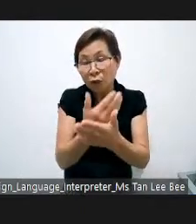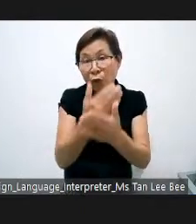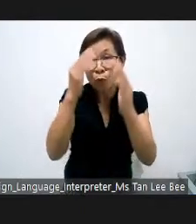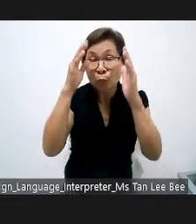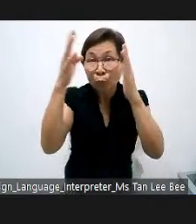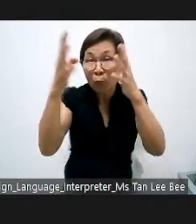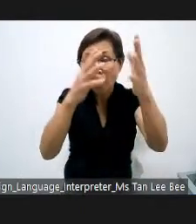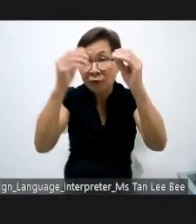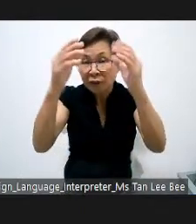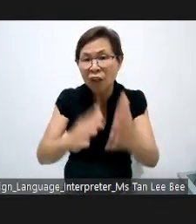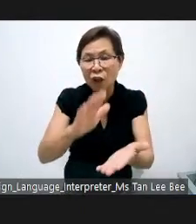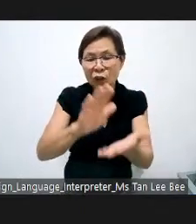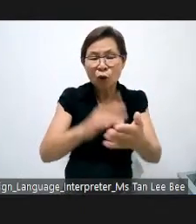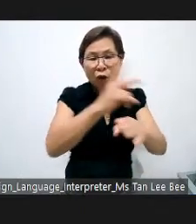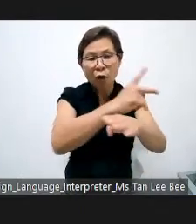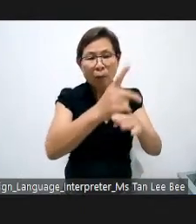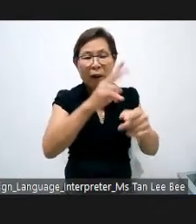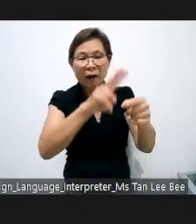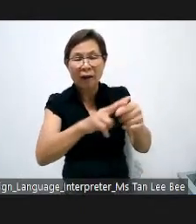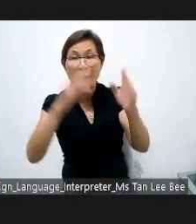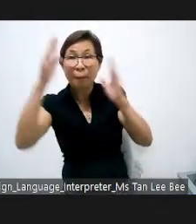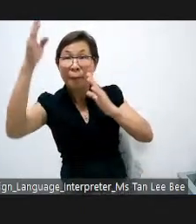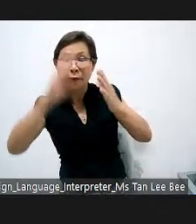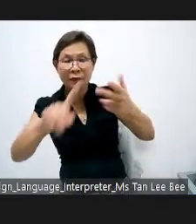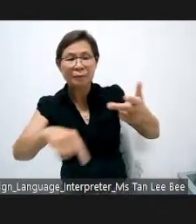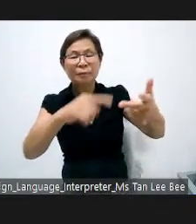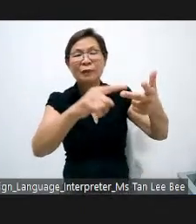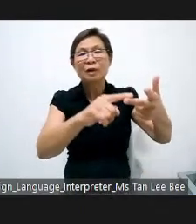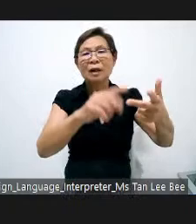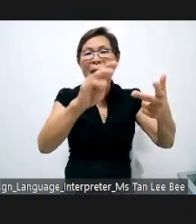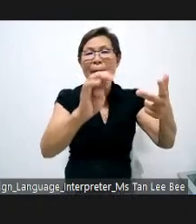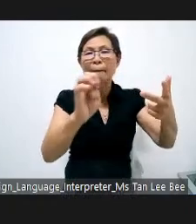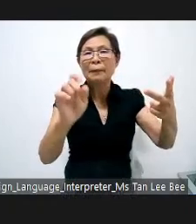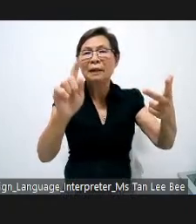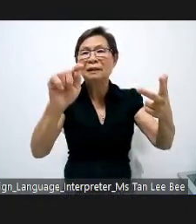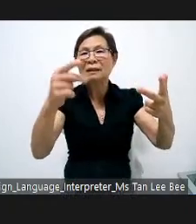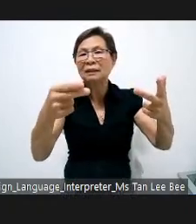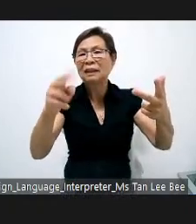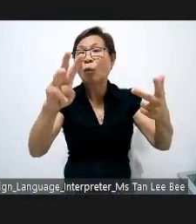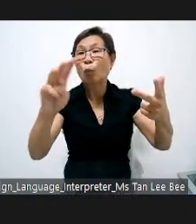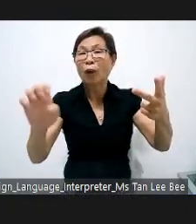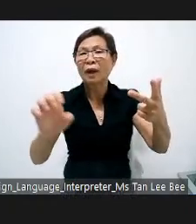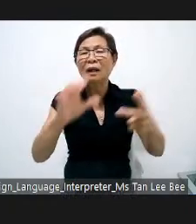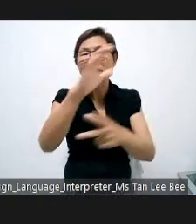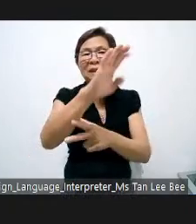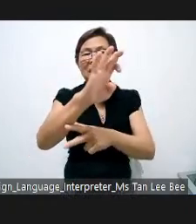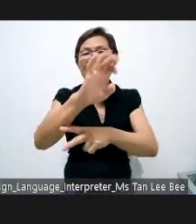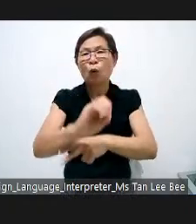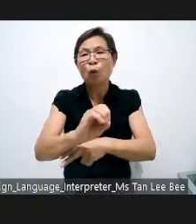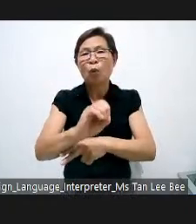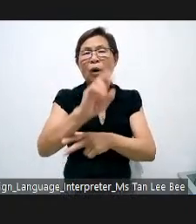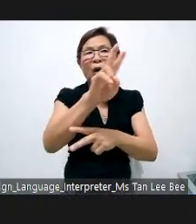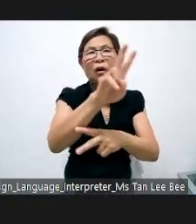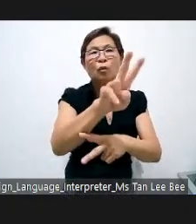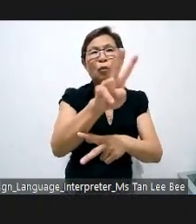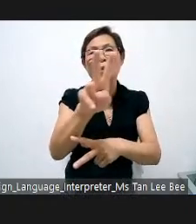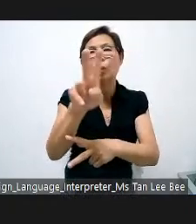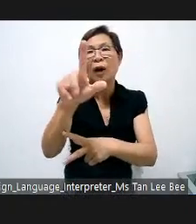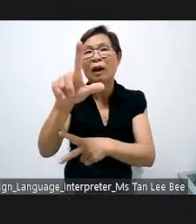Sekolah Kebangsaan Klang Malaysia, Ms. Mitawi, CEO of Vulcan Coalition